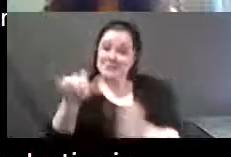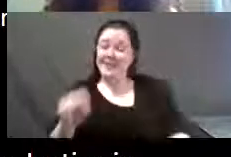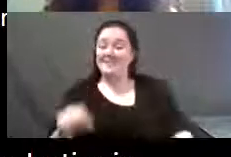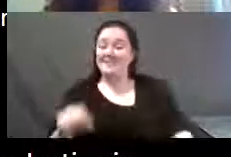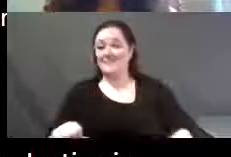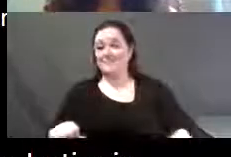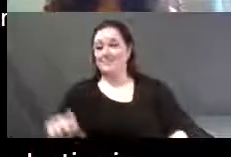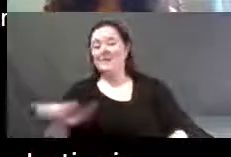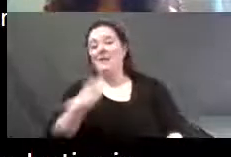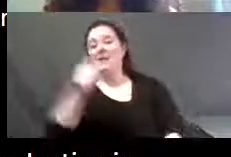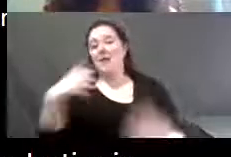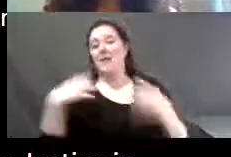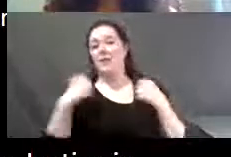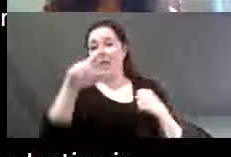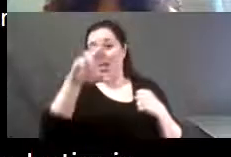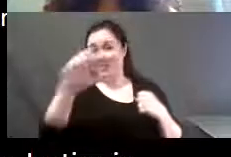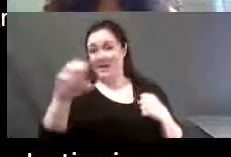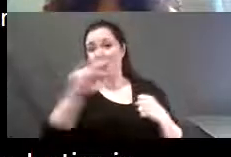and disability